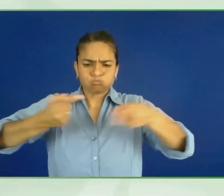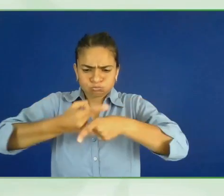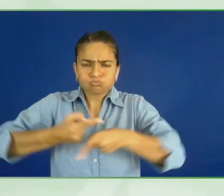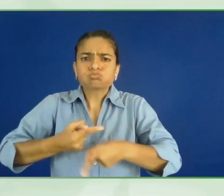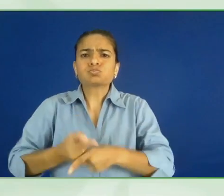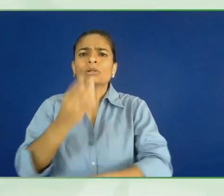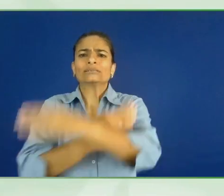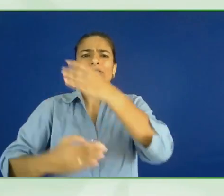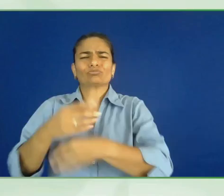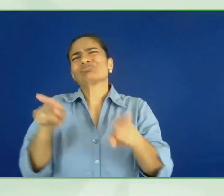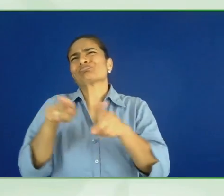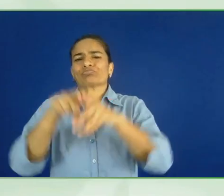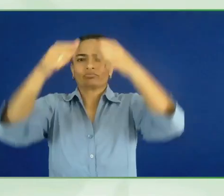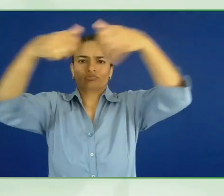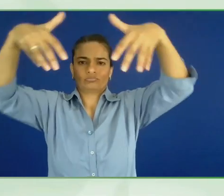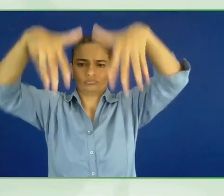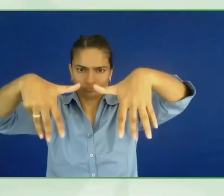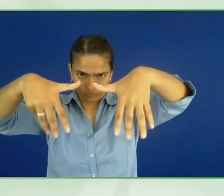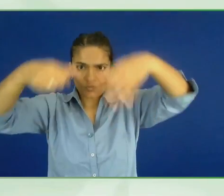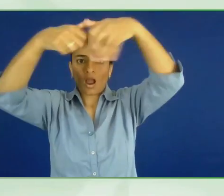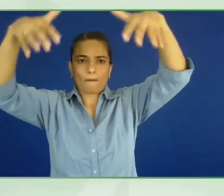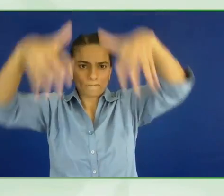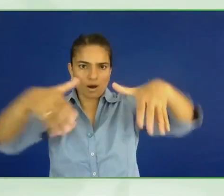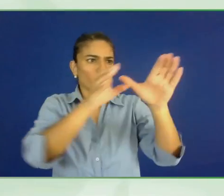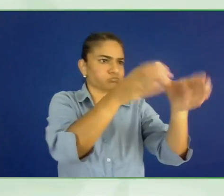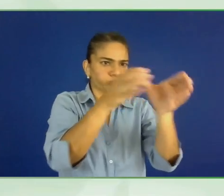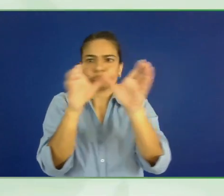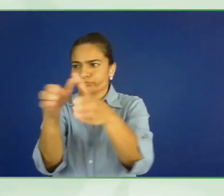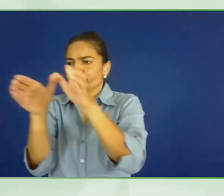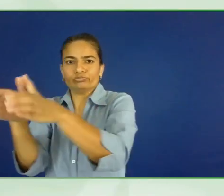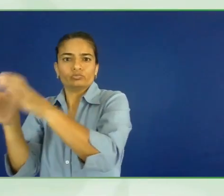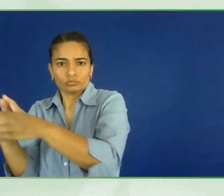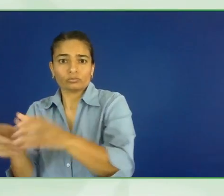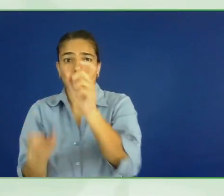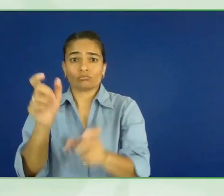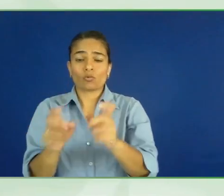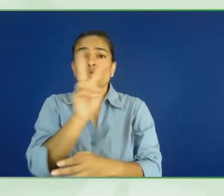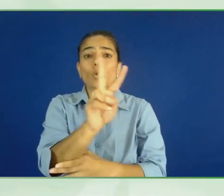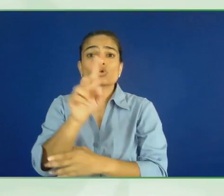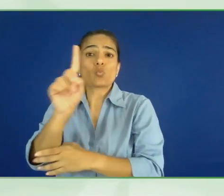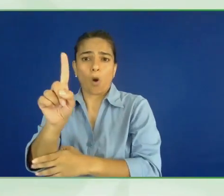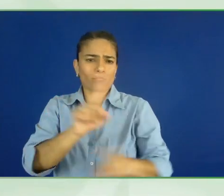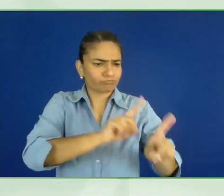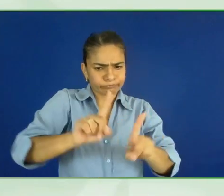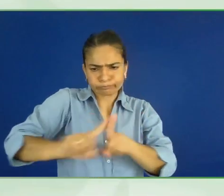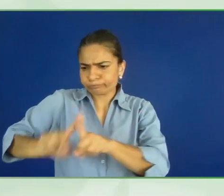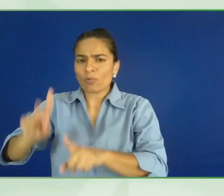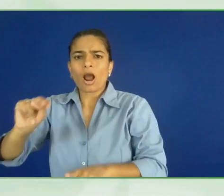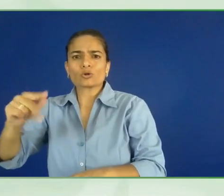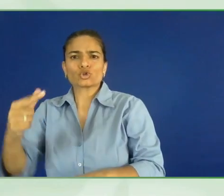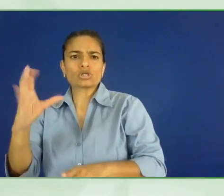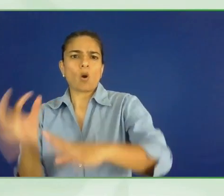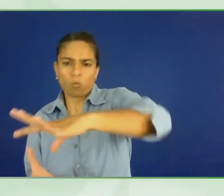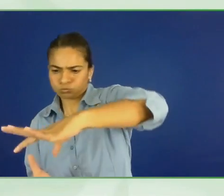together 21 other non-governmental organizations working on disability issues